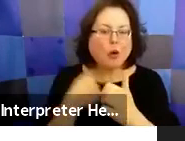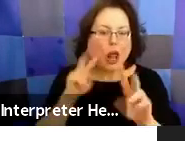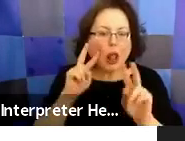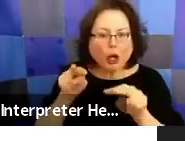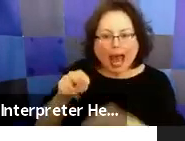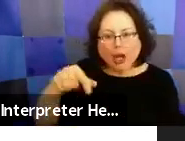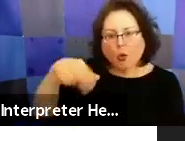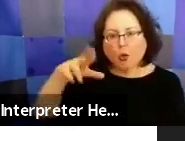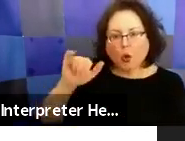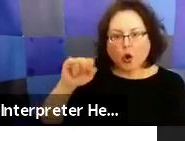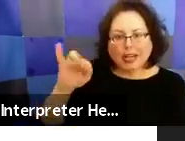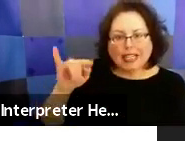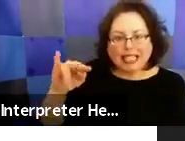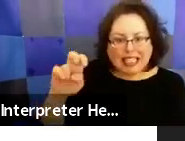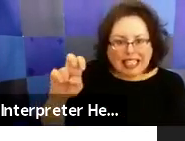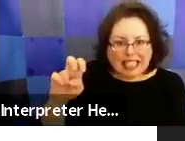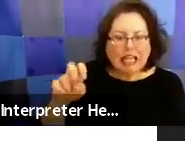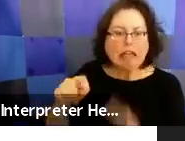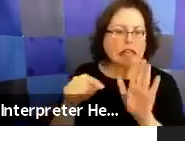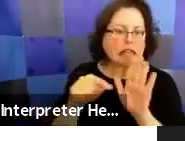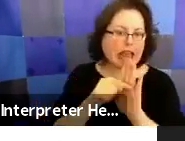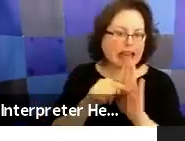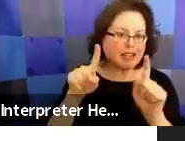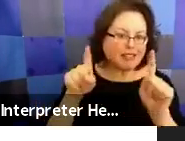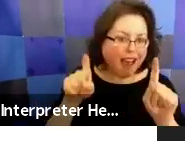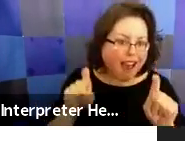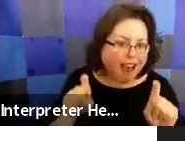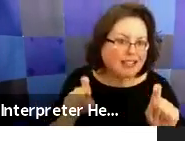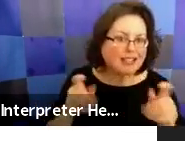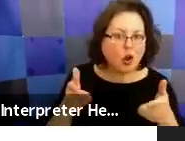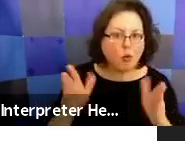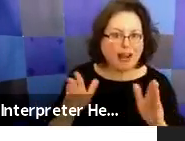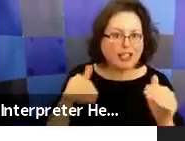quarantine, at negative tests, at ways to